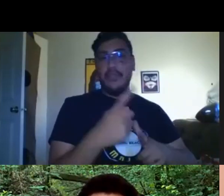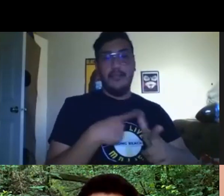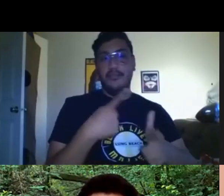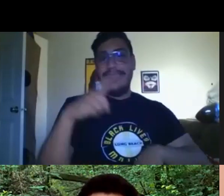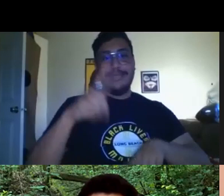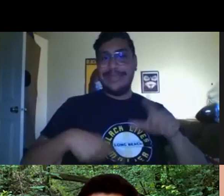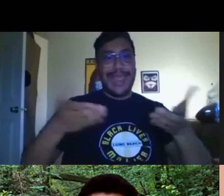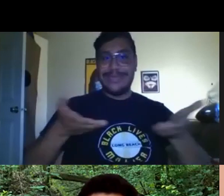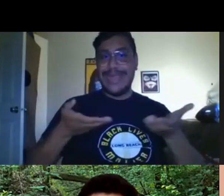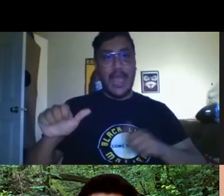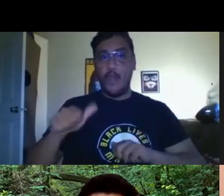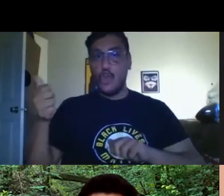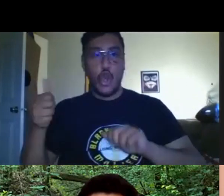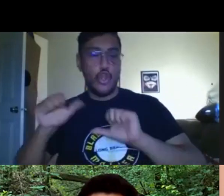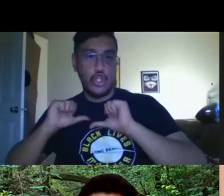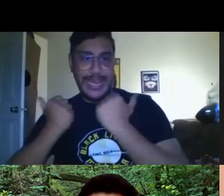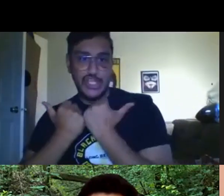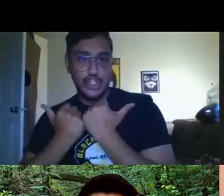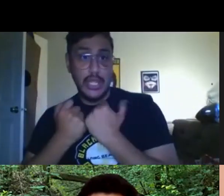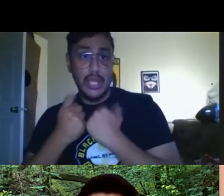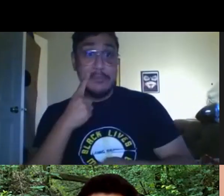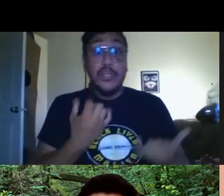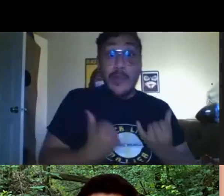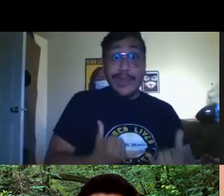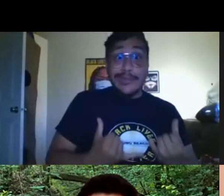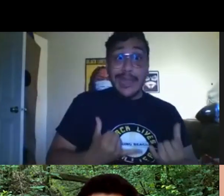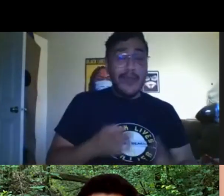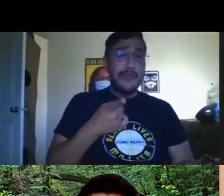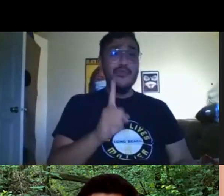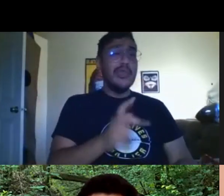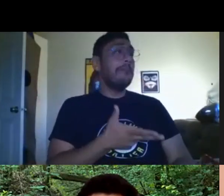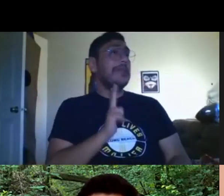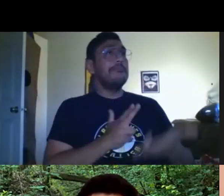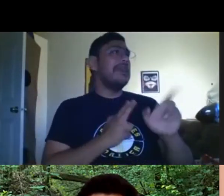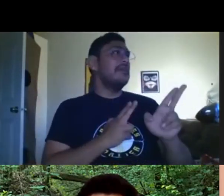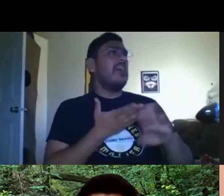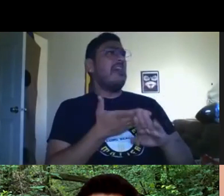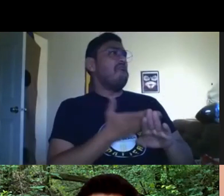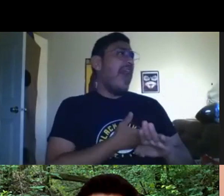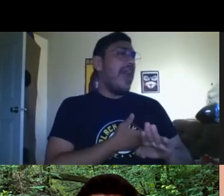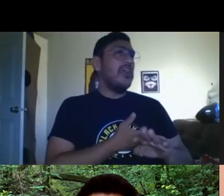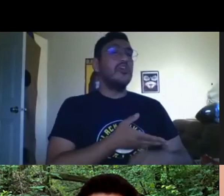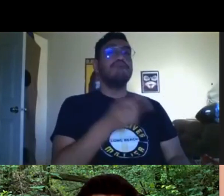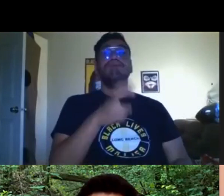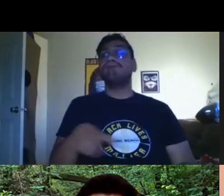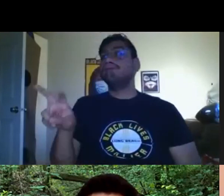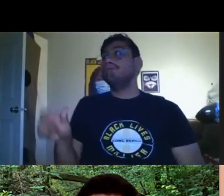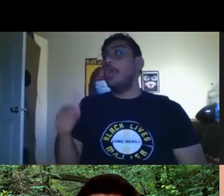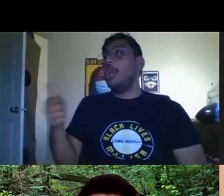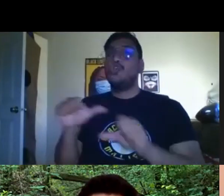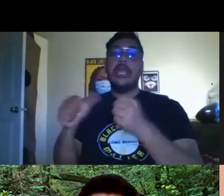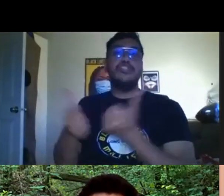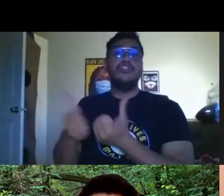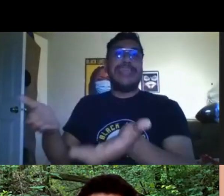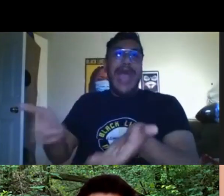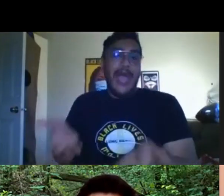Because currently today, you could do exactly what you did, exactly what this officer did in Orange County, and get hired by another department. And we want